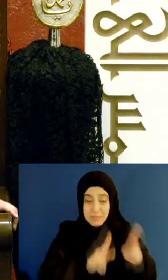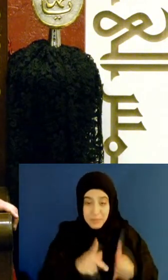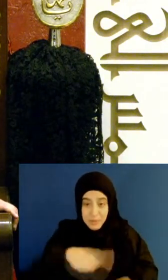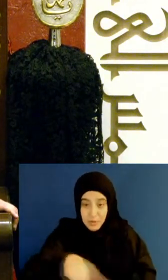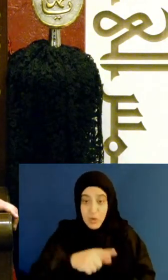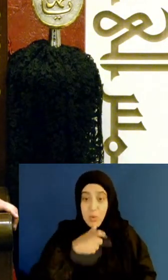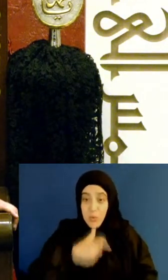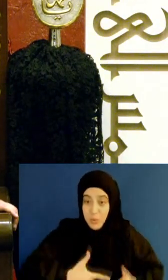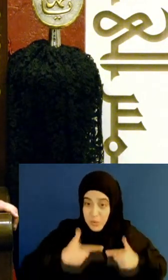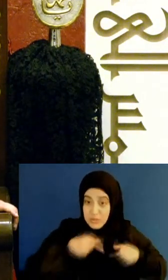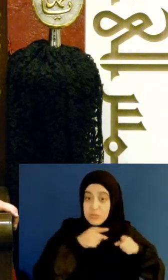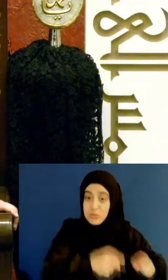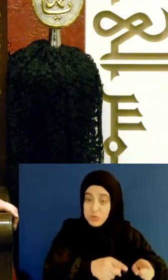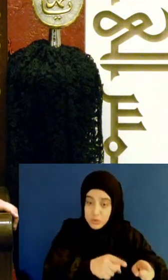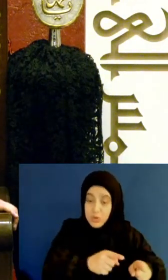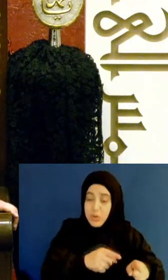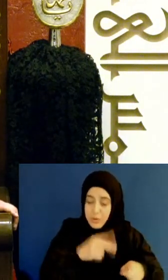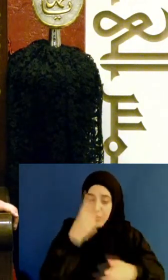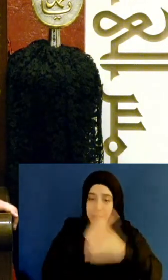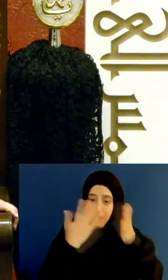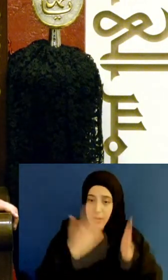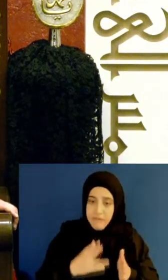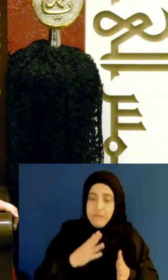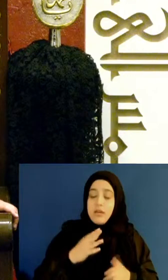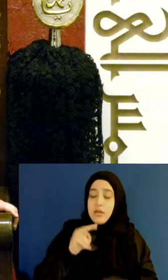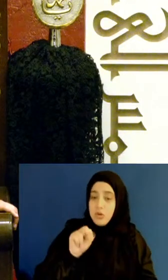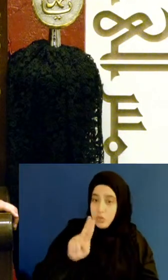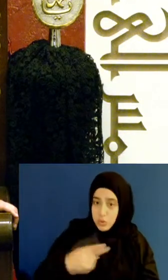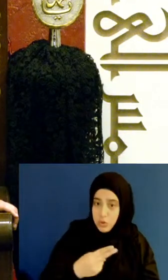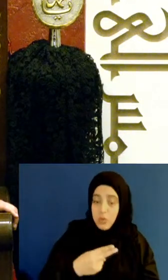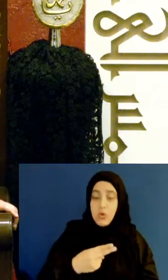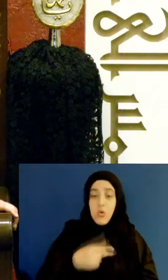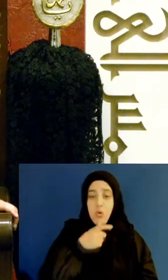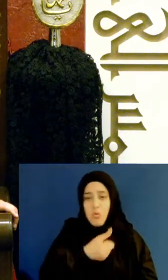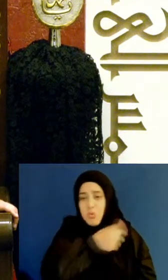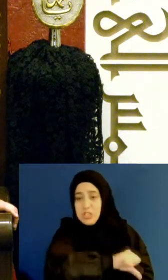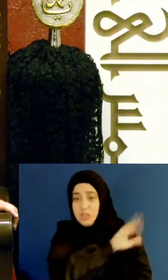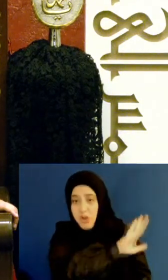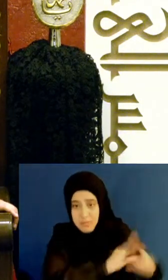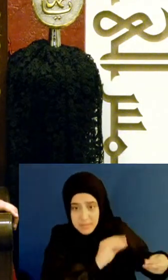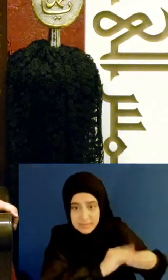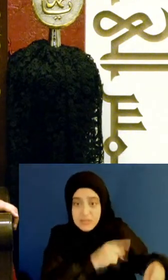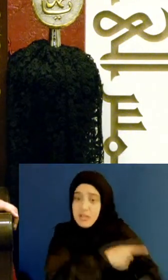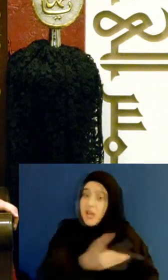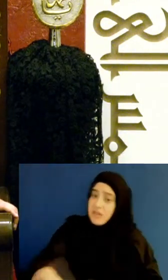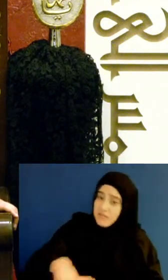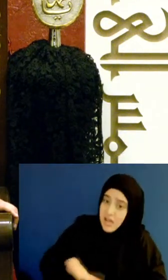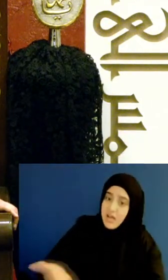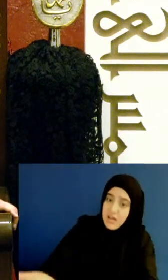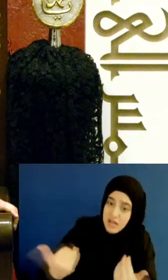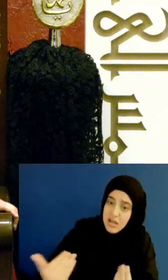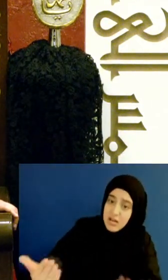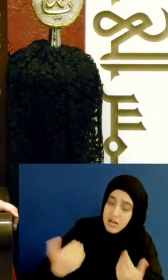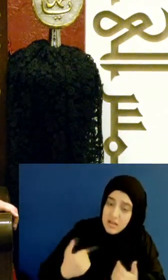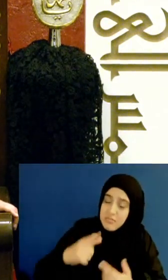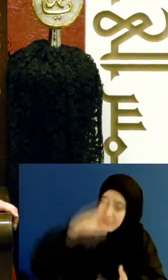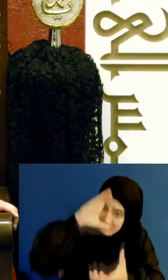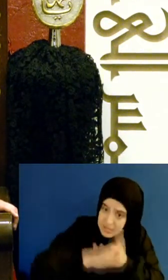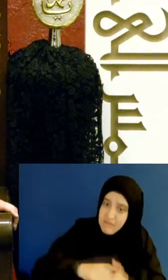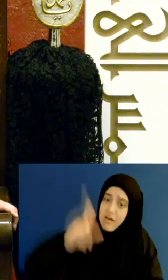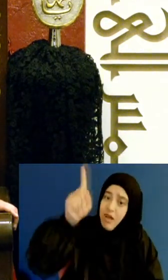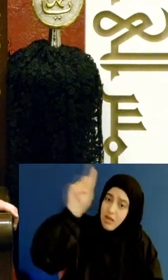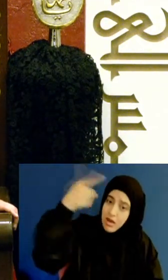as Nabiullah would invite them and call them towards Tawheed, they said, Qalu, Anu'minu